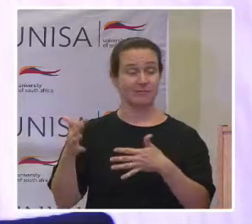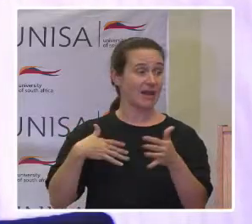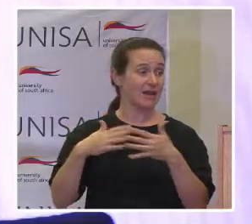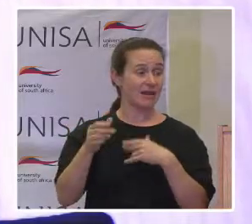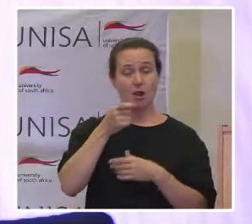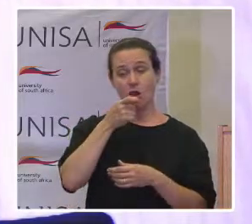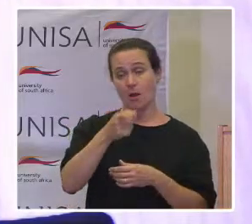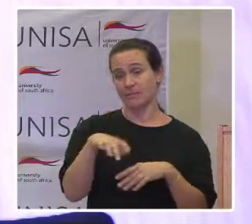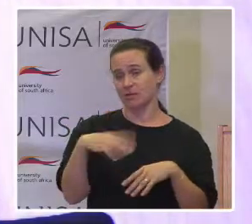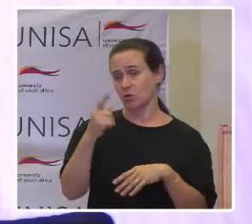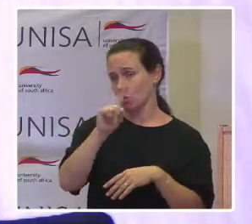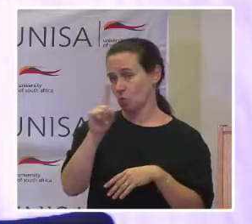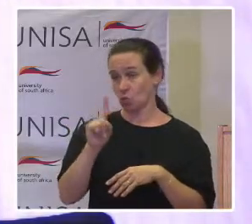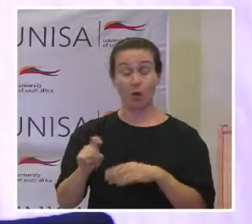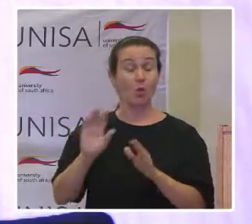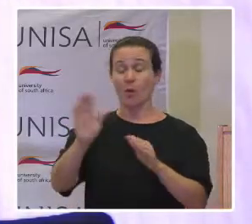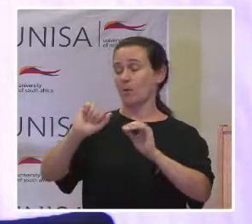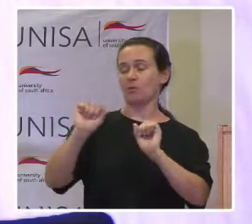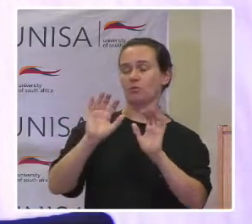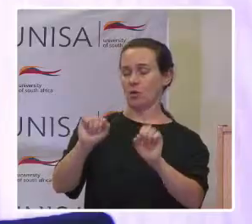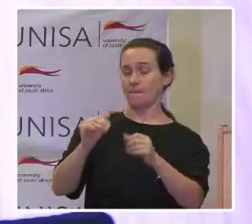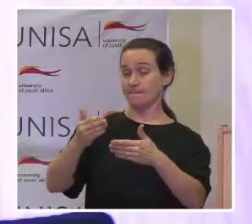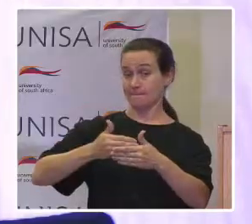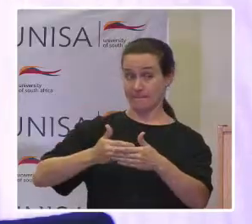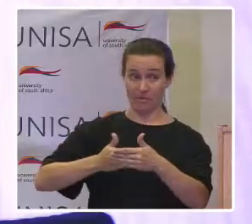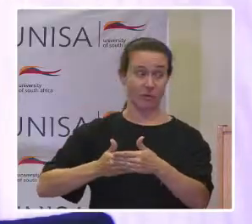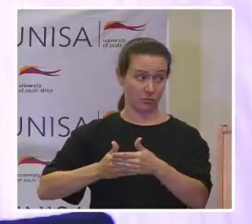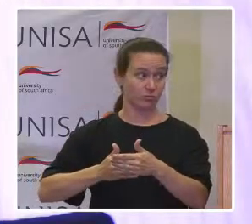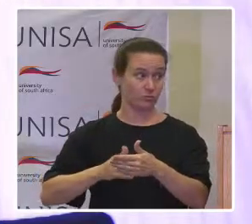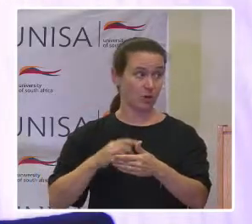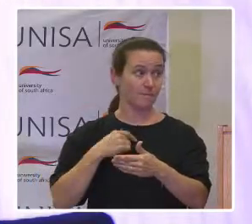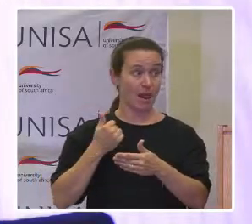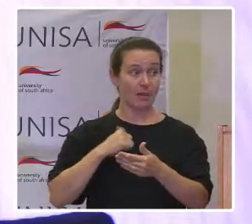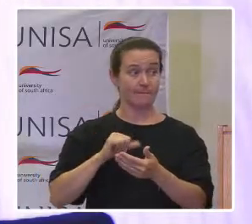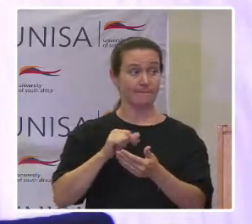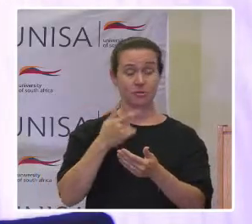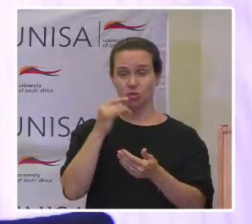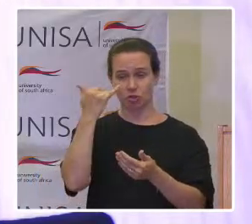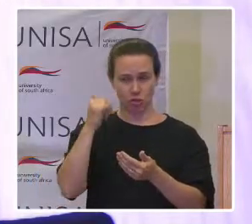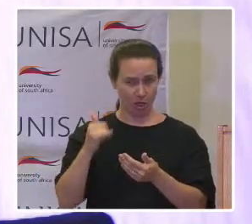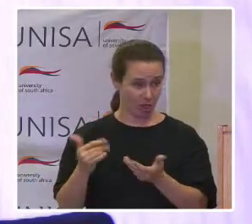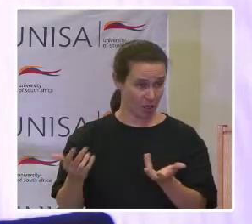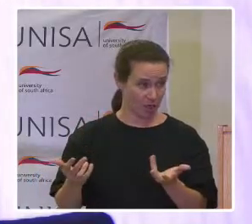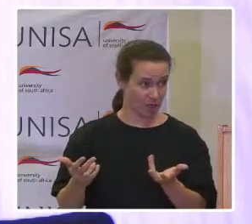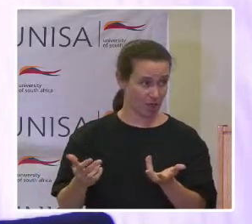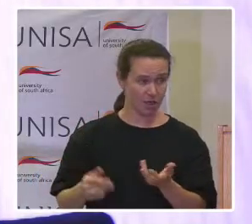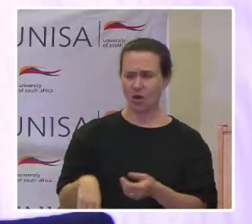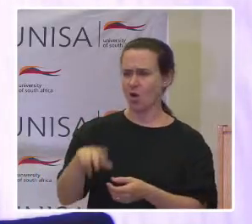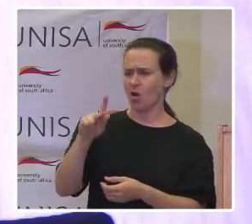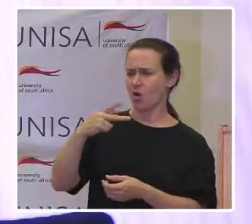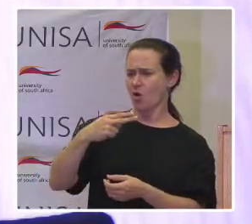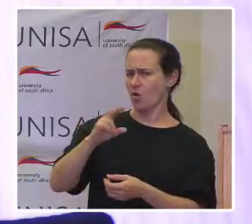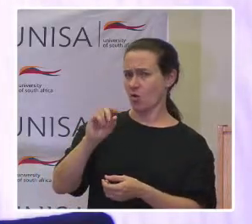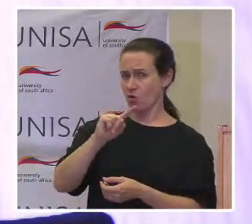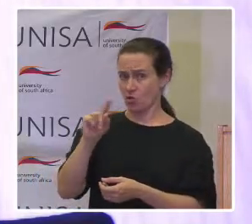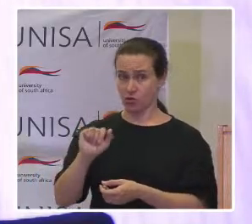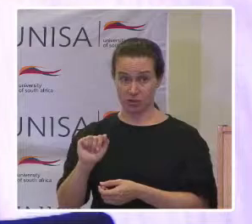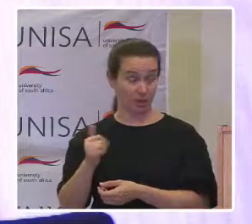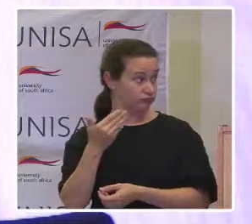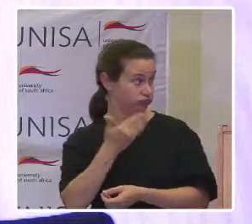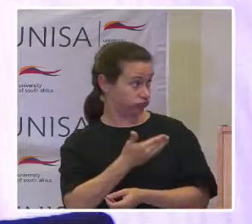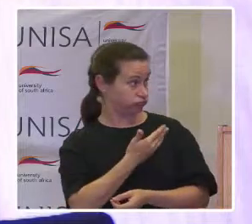comments or questions. No, before we move on to questions, I would like to check if Mr. Koza is around